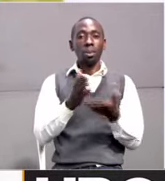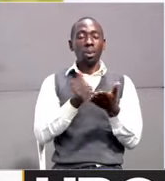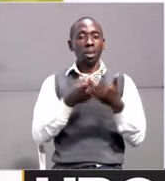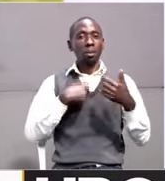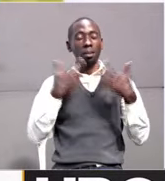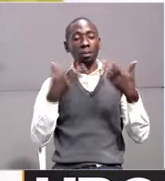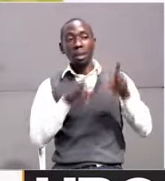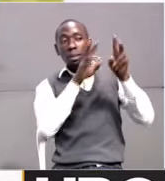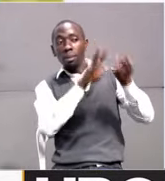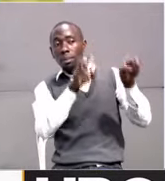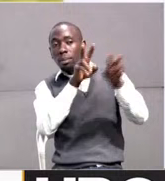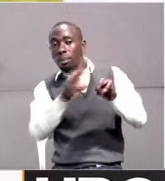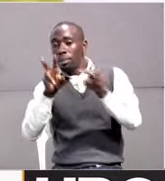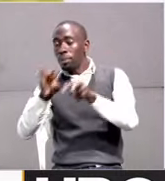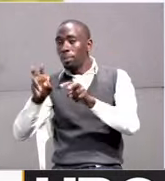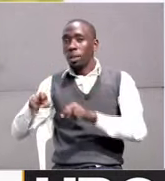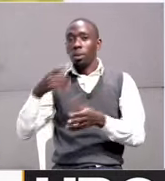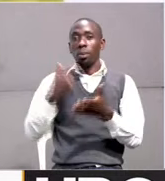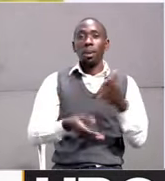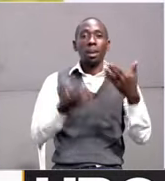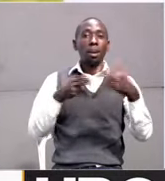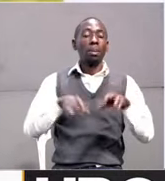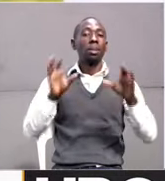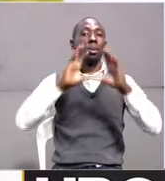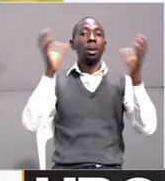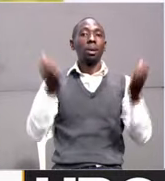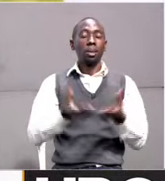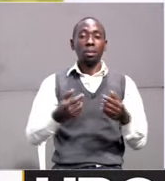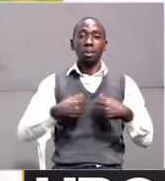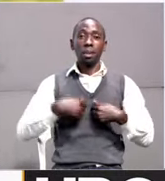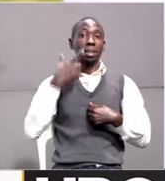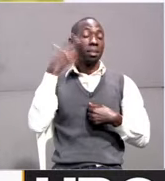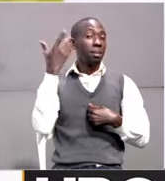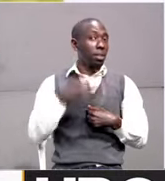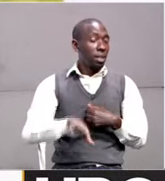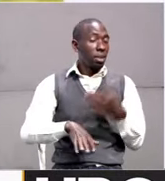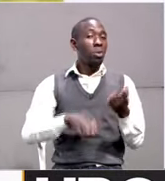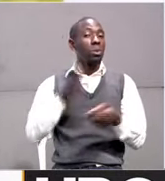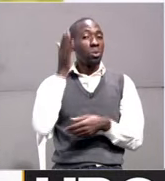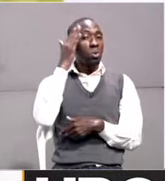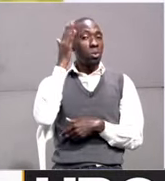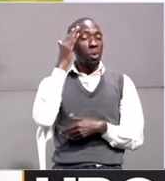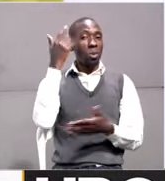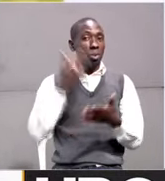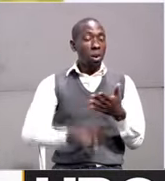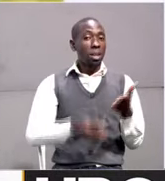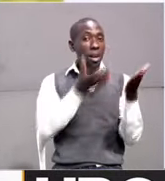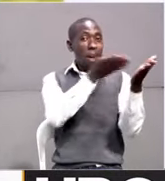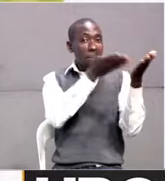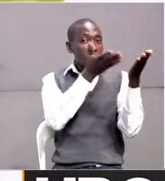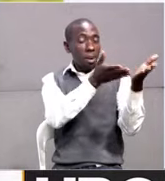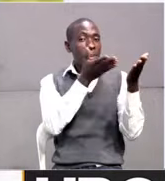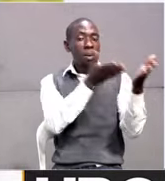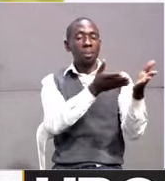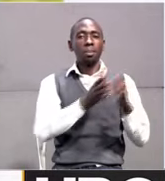happening in the world, and we knew what was needed where.